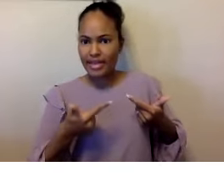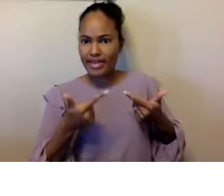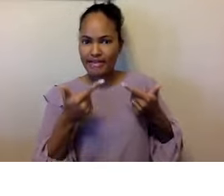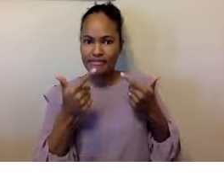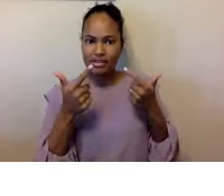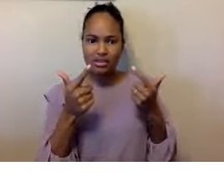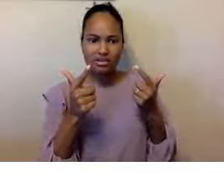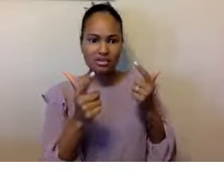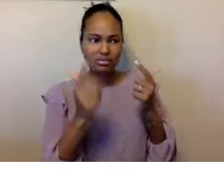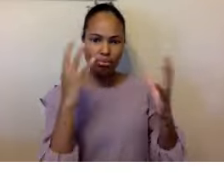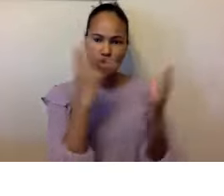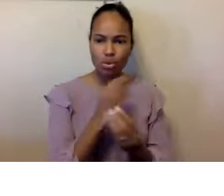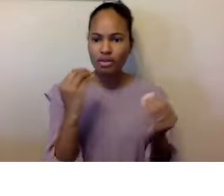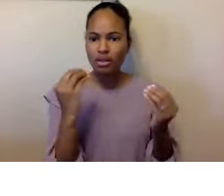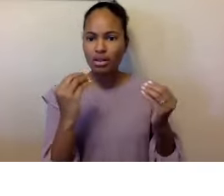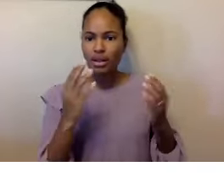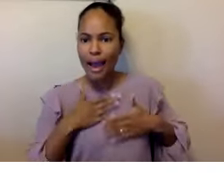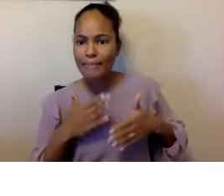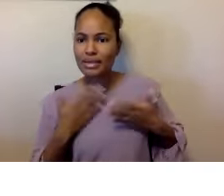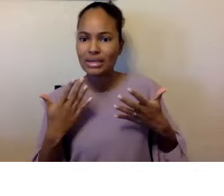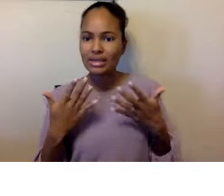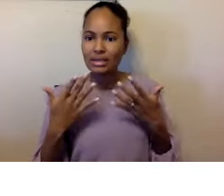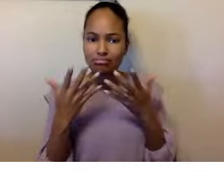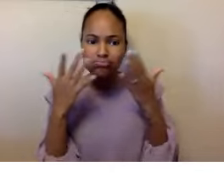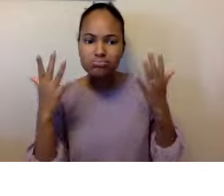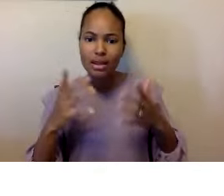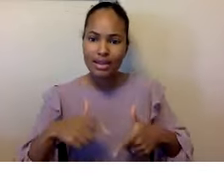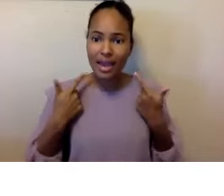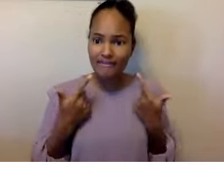to speak up for